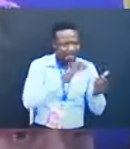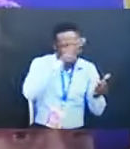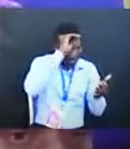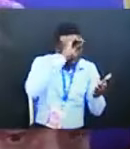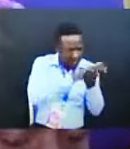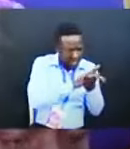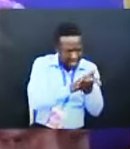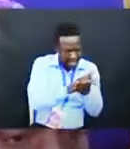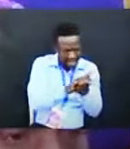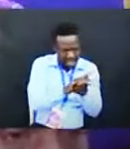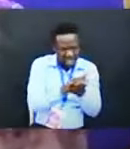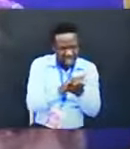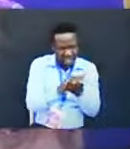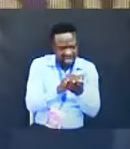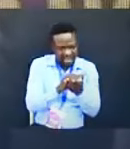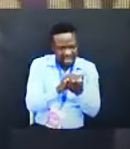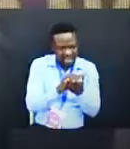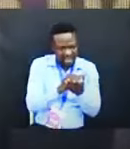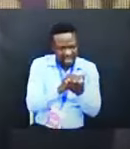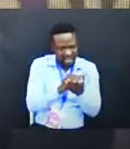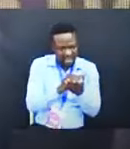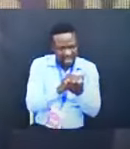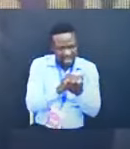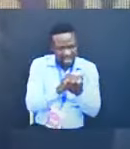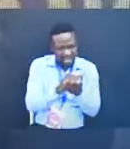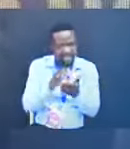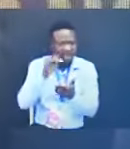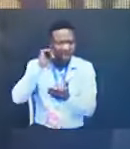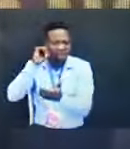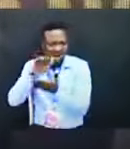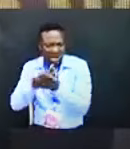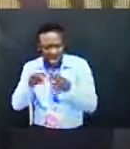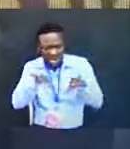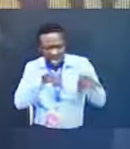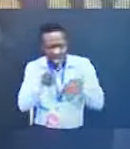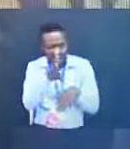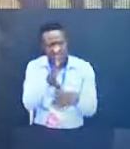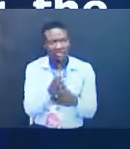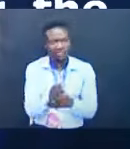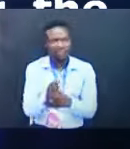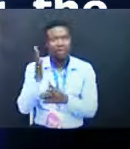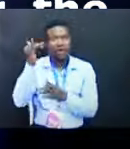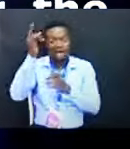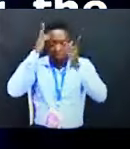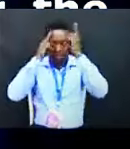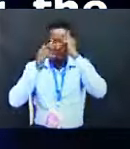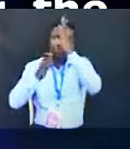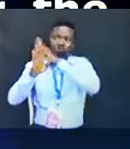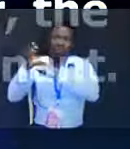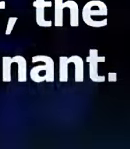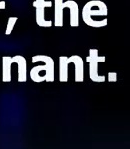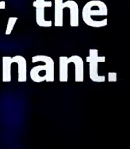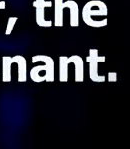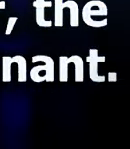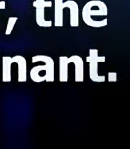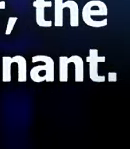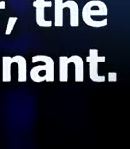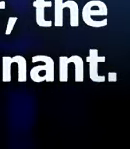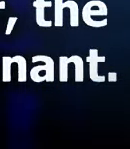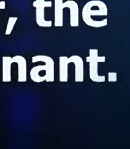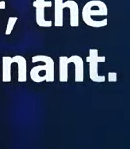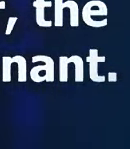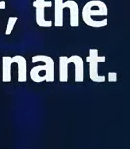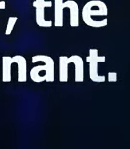You ask, why? It is because the Lord is acting as the witness, not